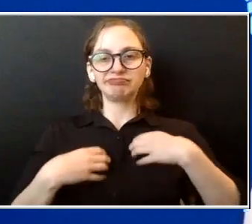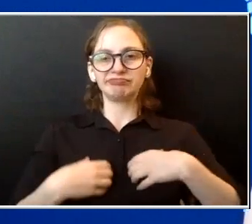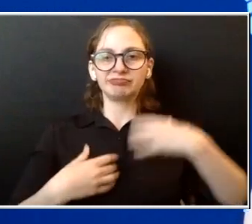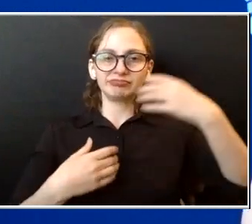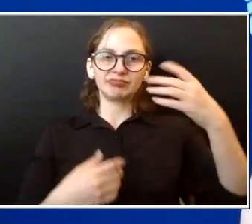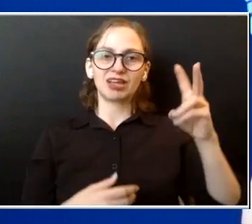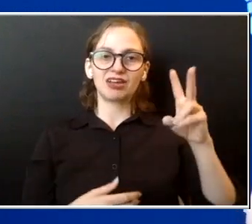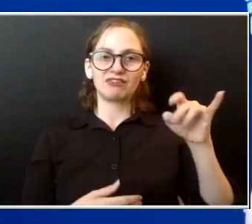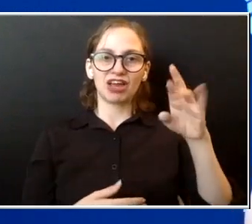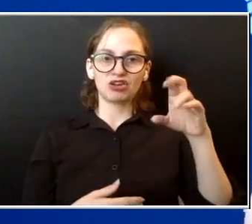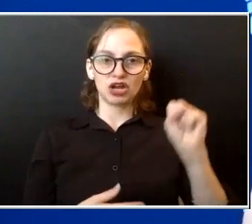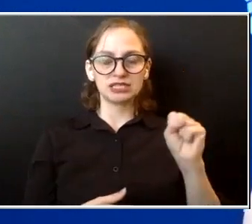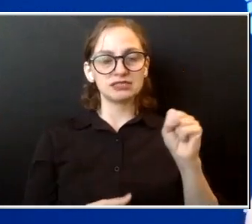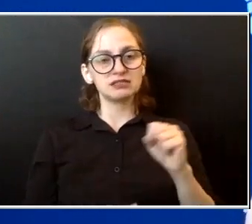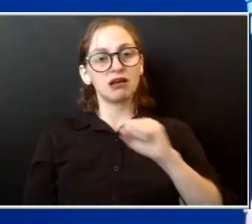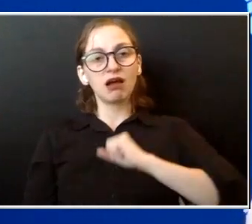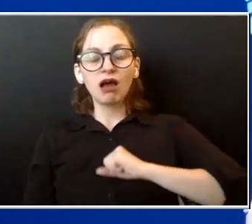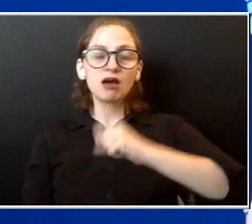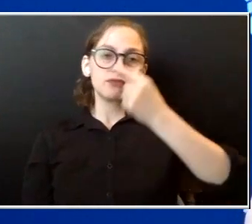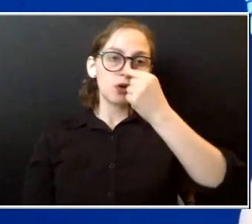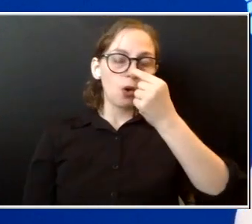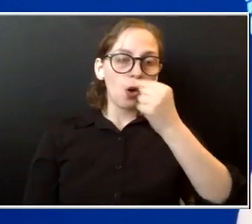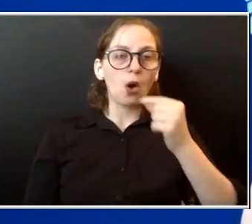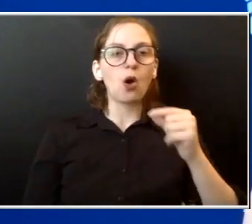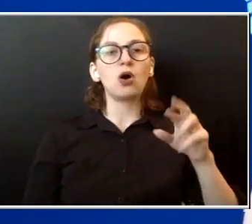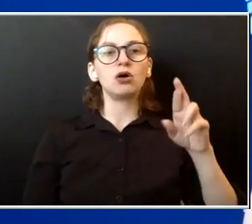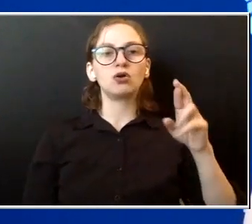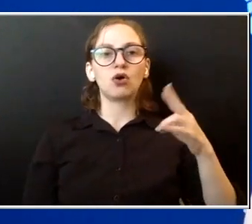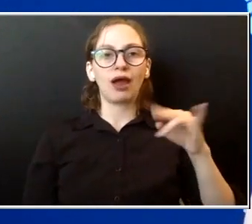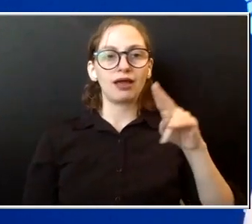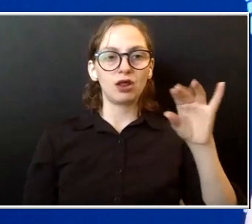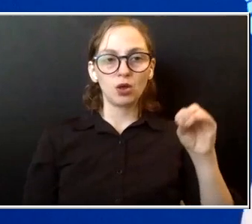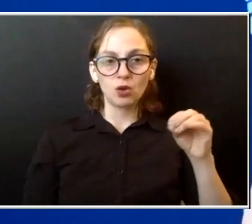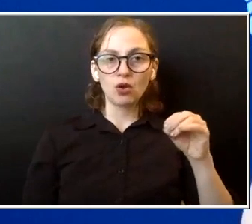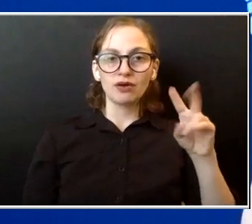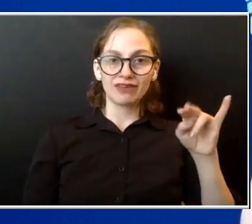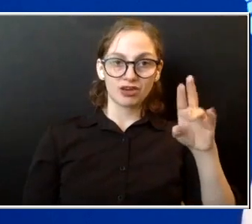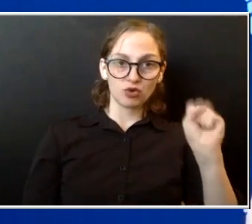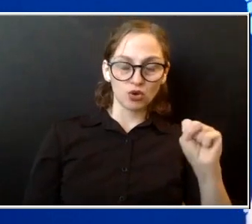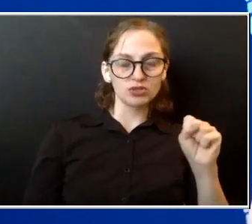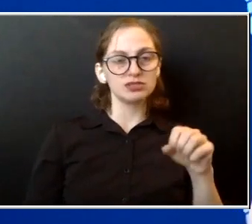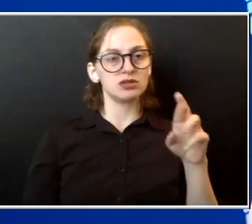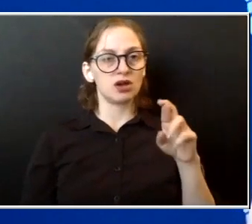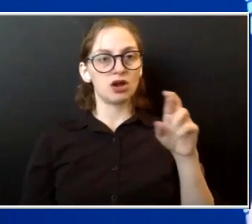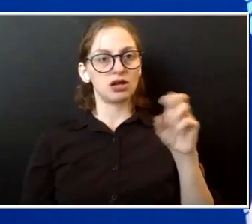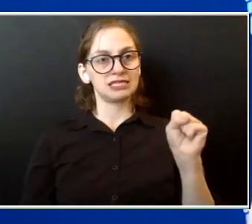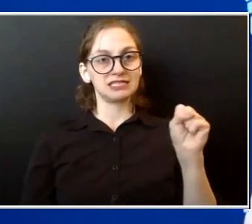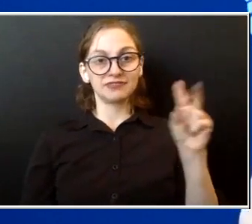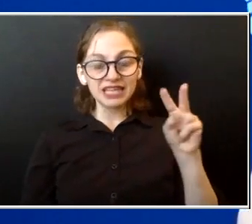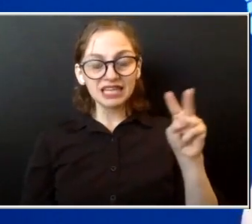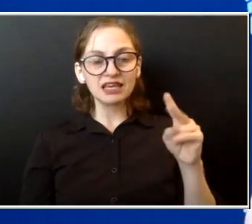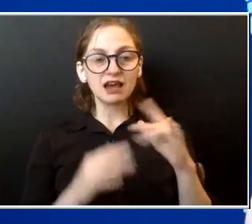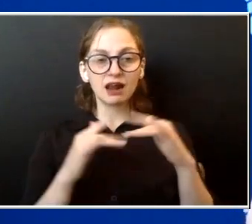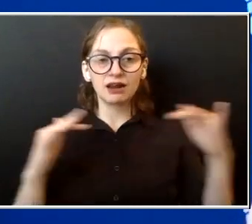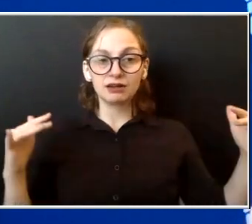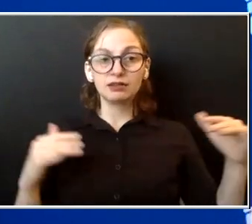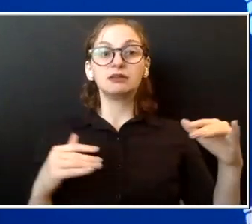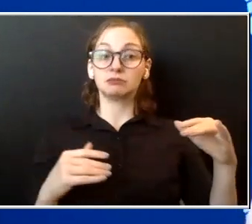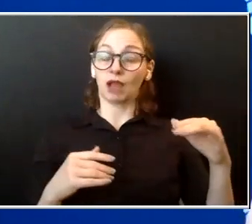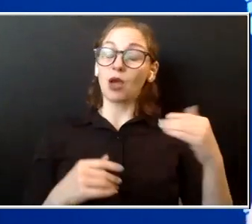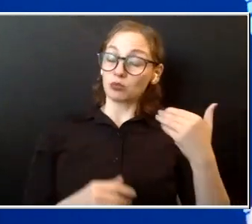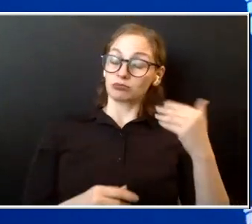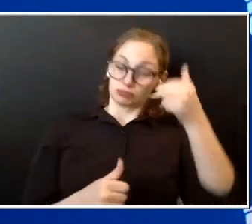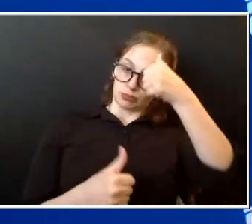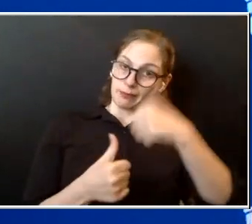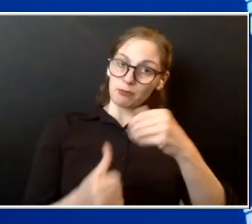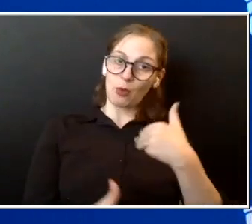rhinovirus, metapneumovirus, all those respiratory viruses, including RSV, for which there is a vaccine if you are over 60. And if you are immune suppressed,